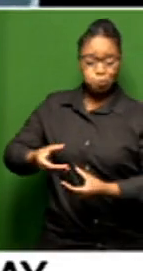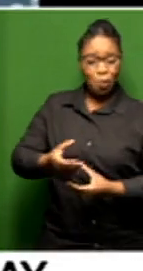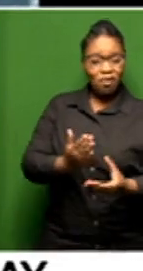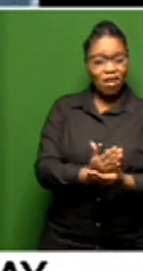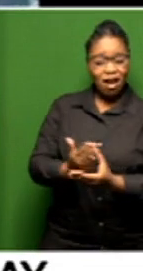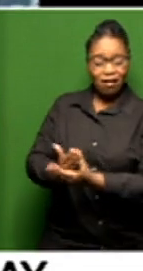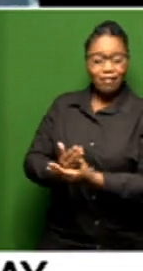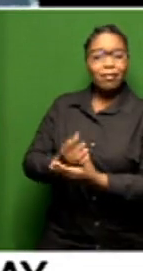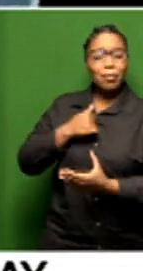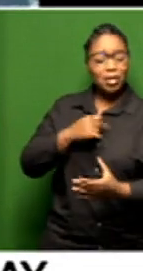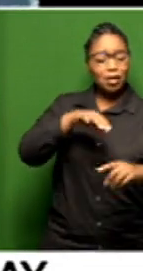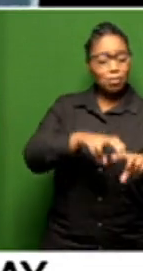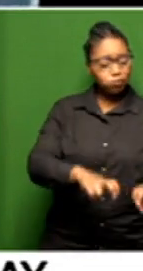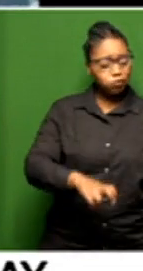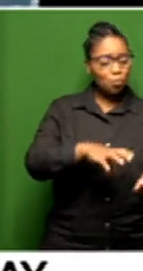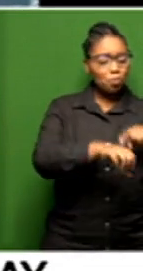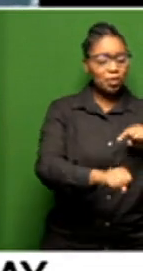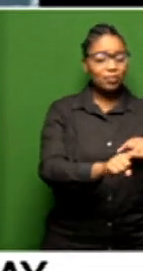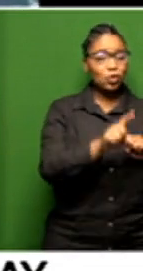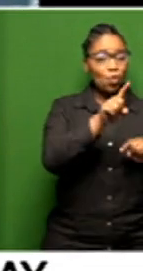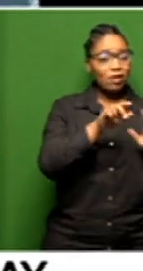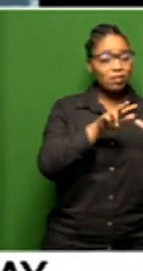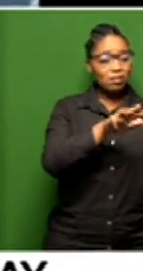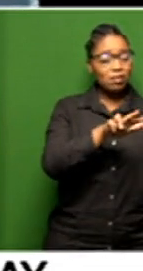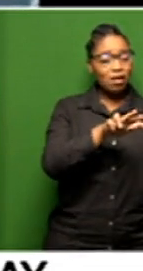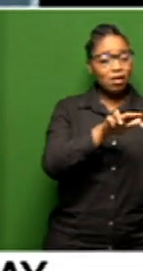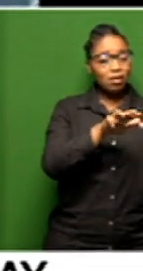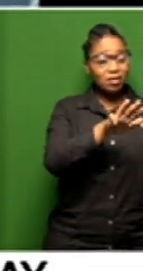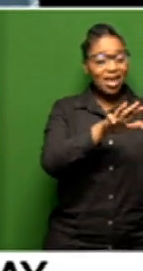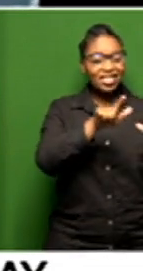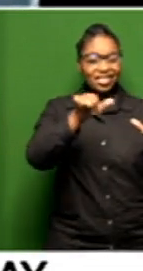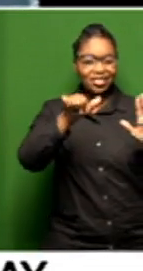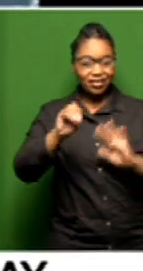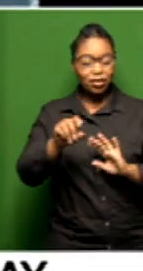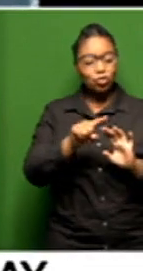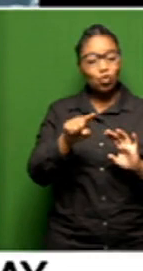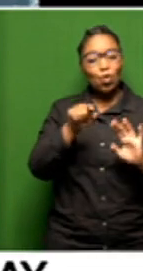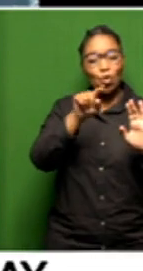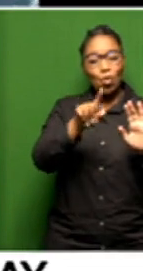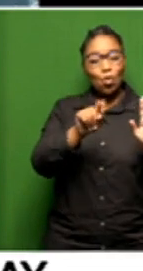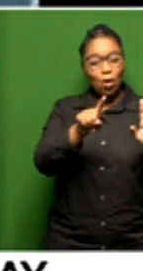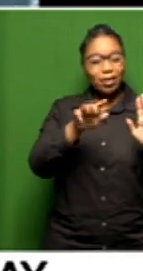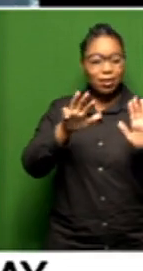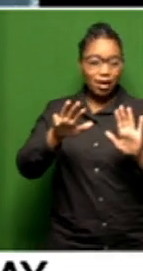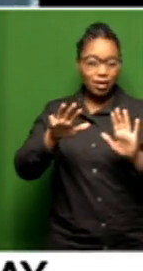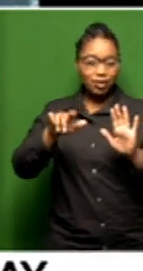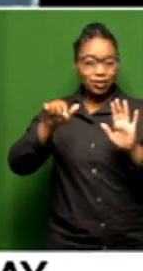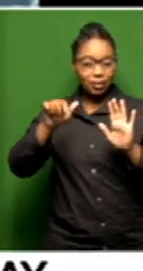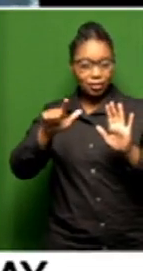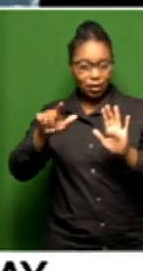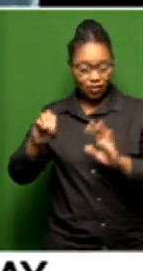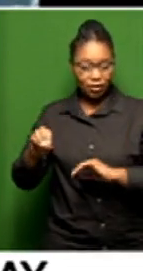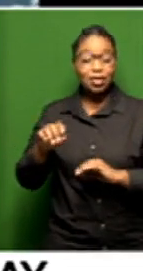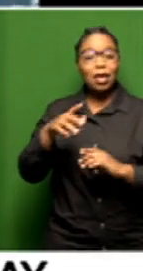and discovered that between 1960 and 1967, Bloke Modisane and Langston Hughes exchanged over